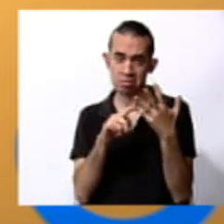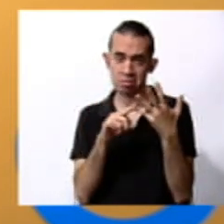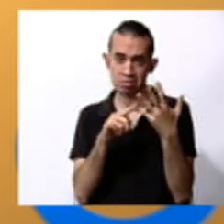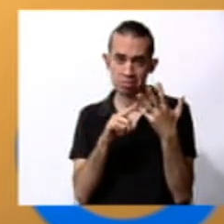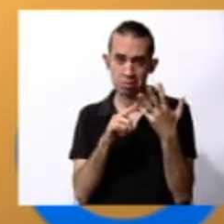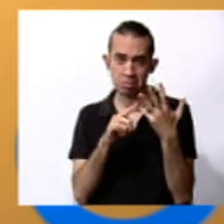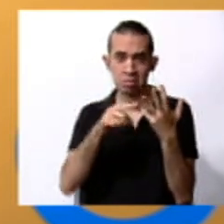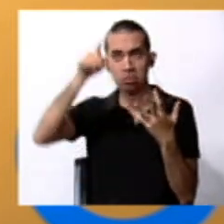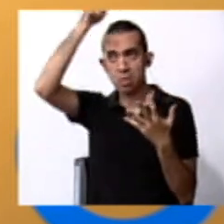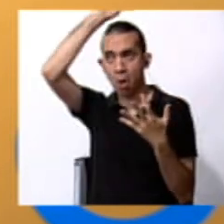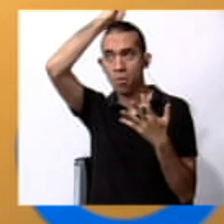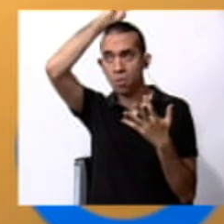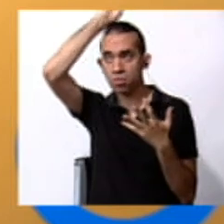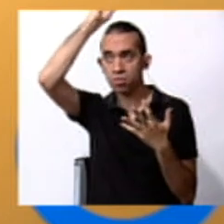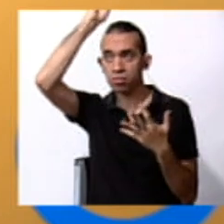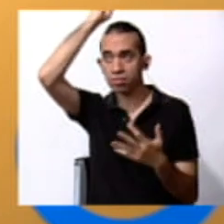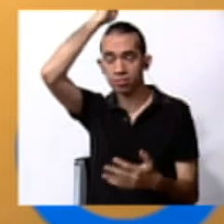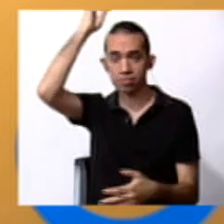Is it a rooster?